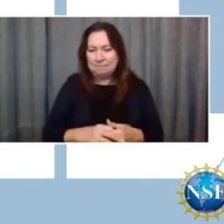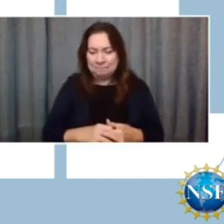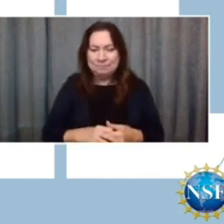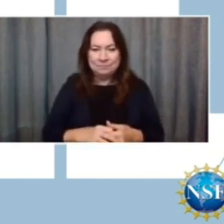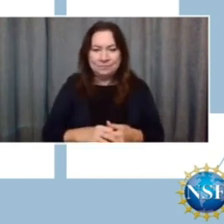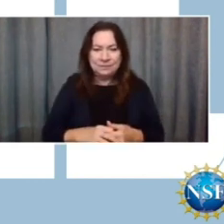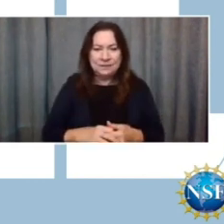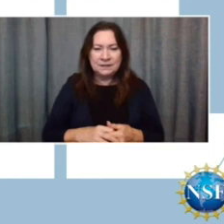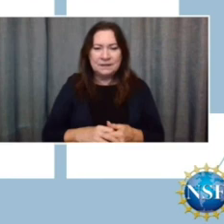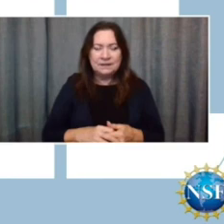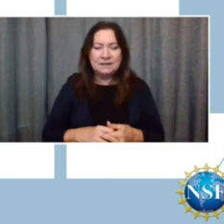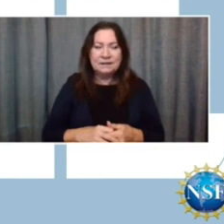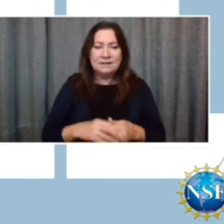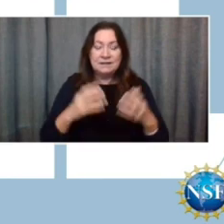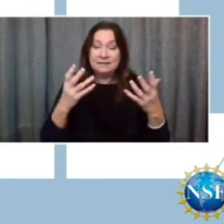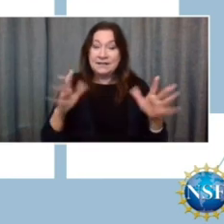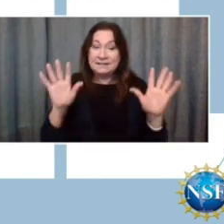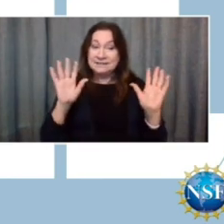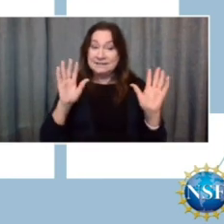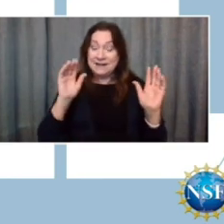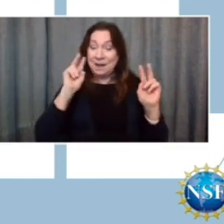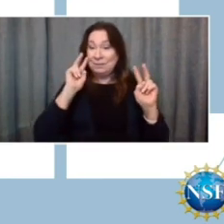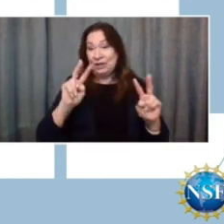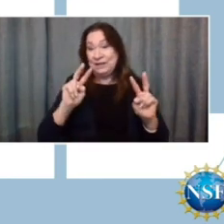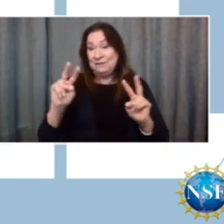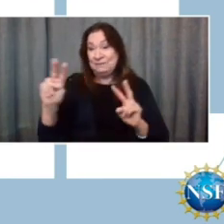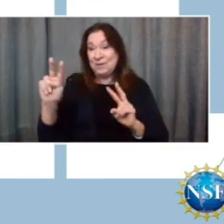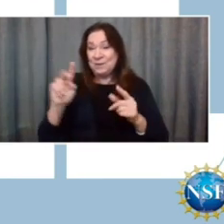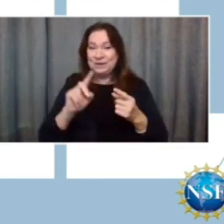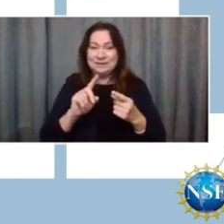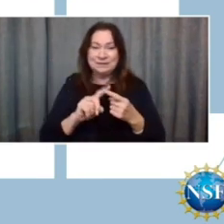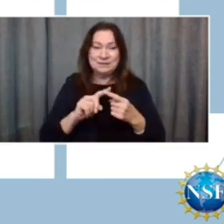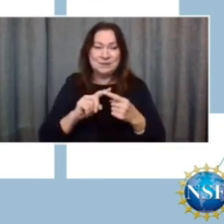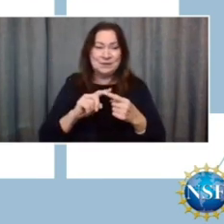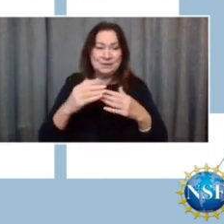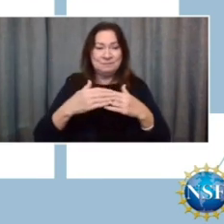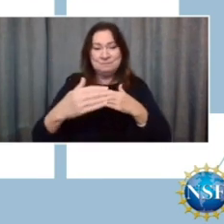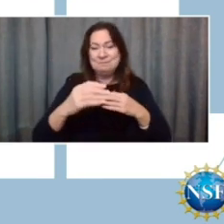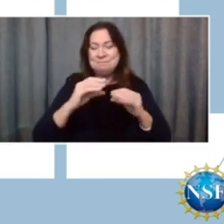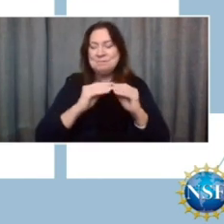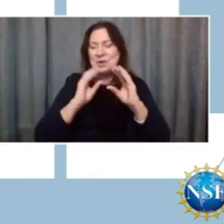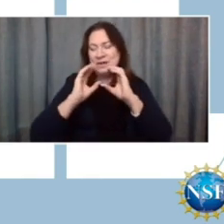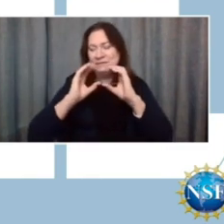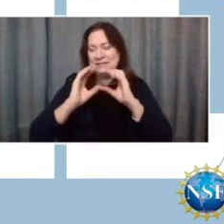miigwech, and looking forward to further conversation.